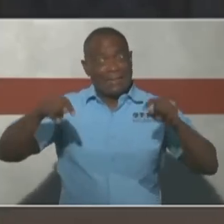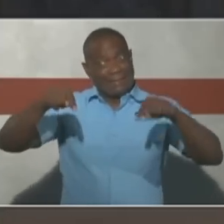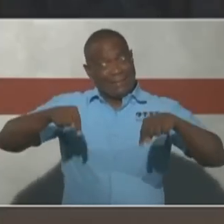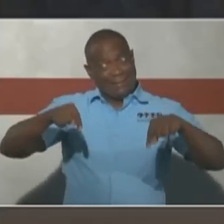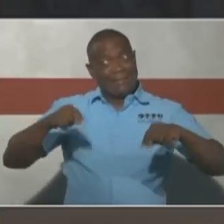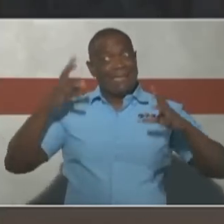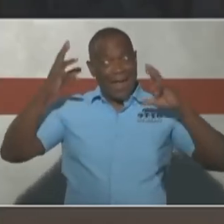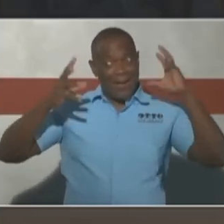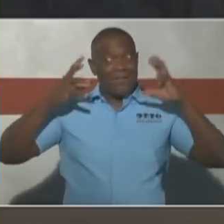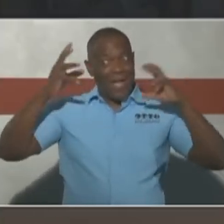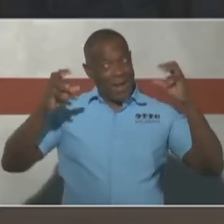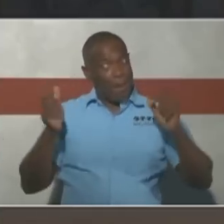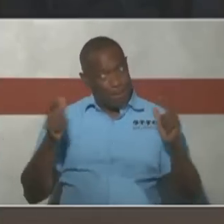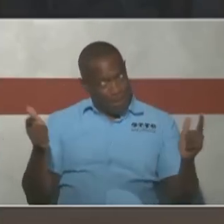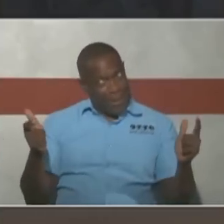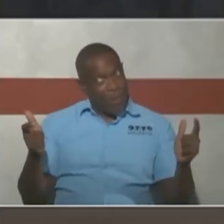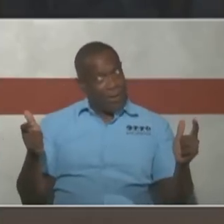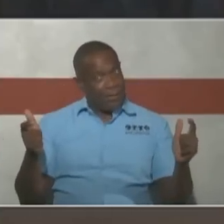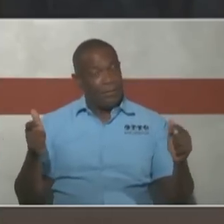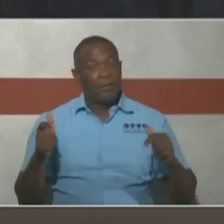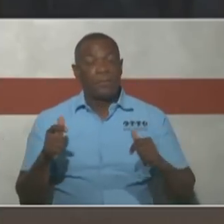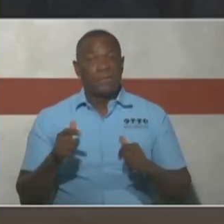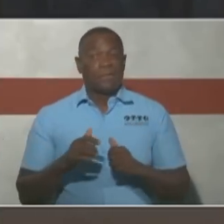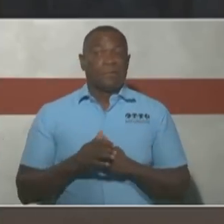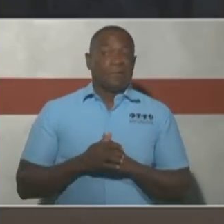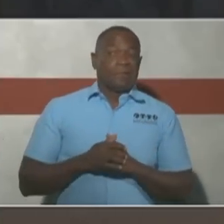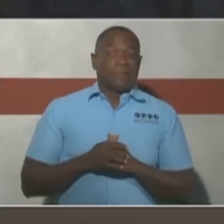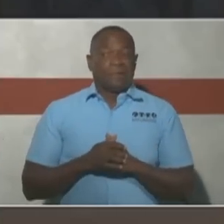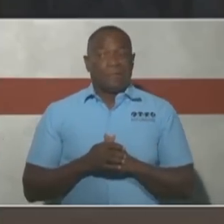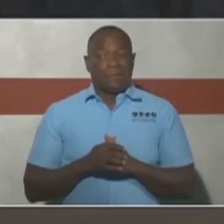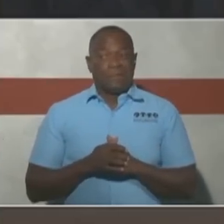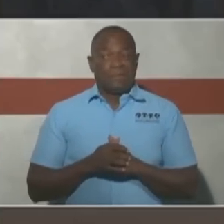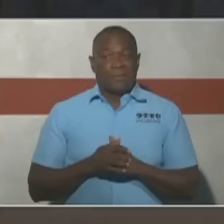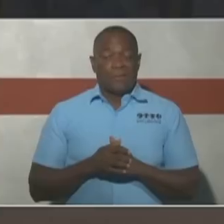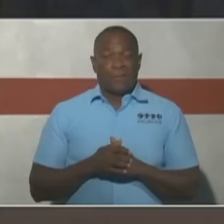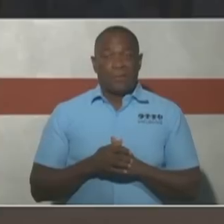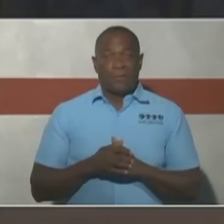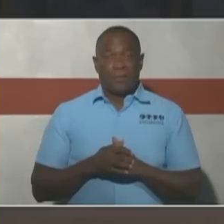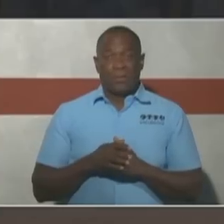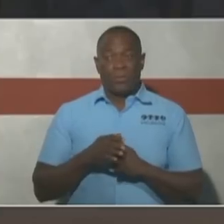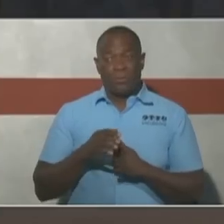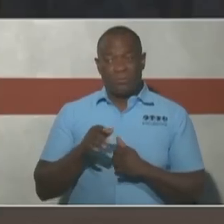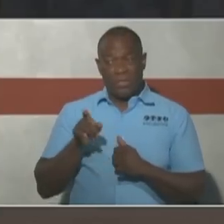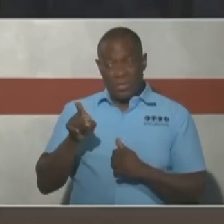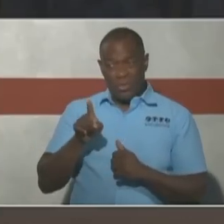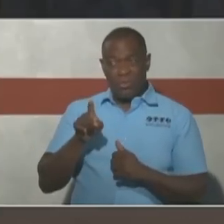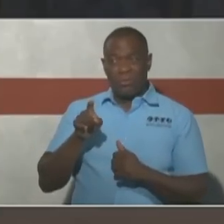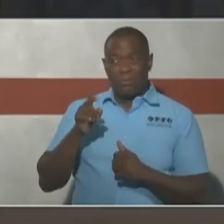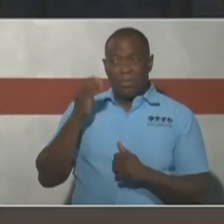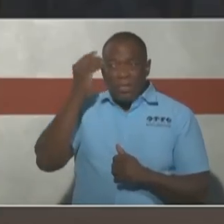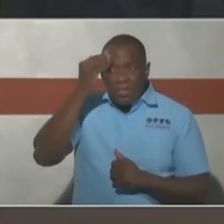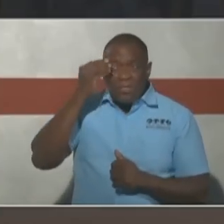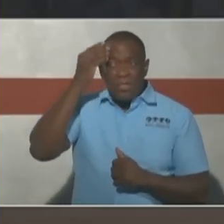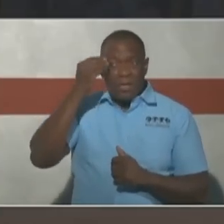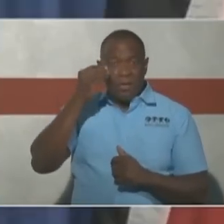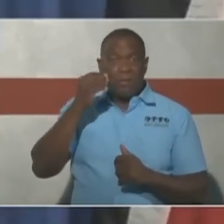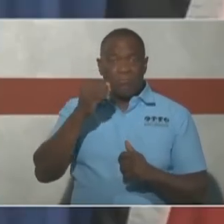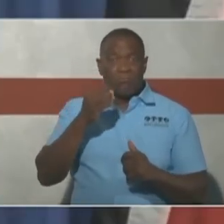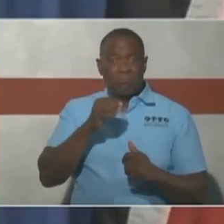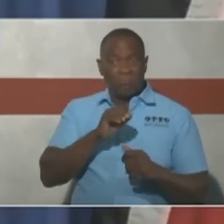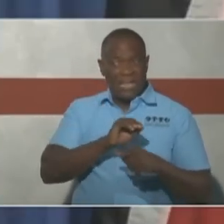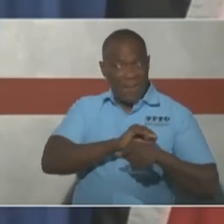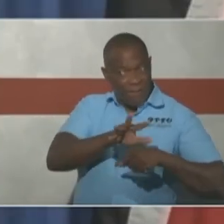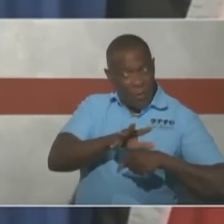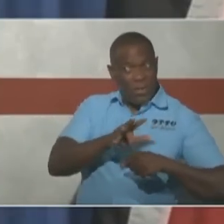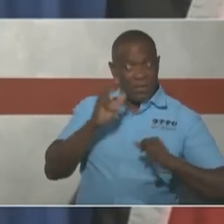with regard to Carnival, for example. The projections, I'm wondering, that you have heard, would that factor, because we are opening, of course,